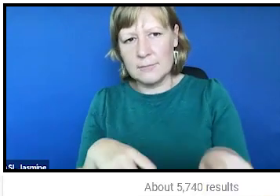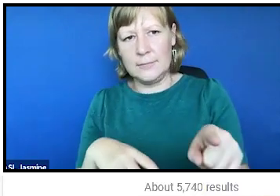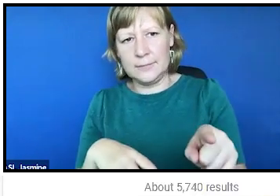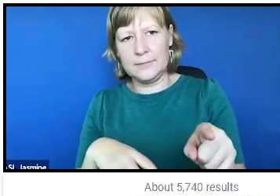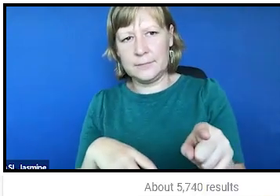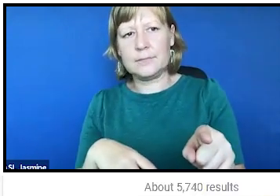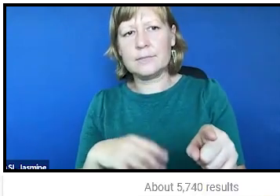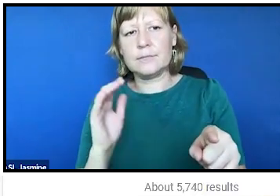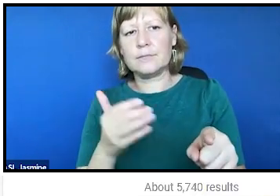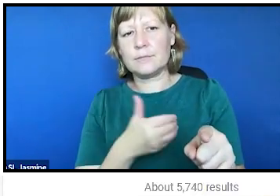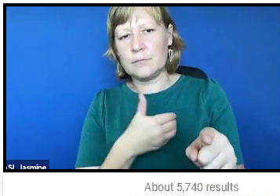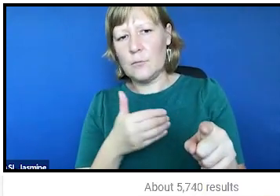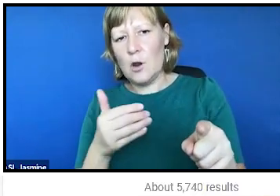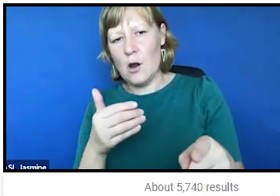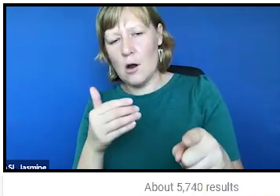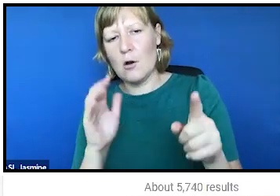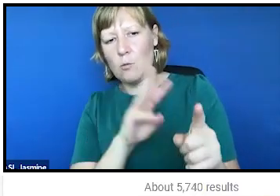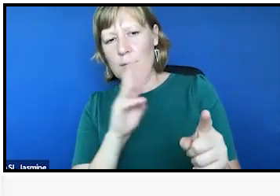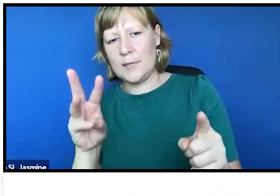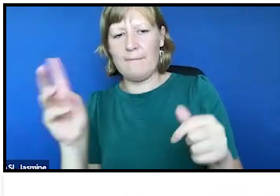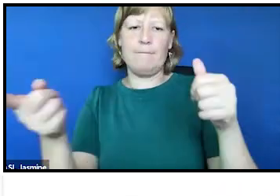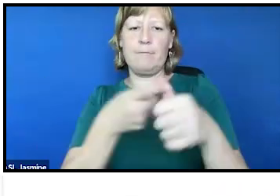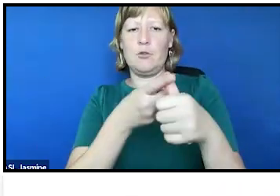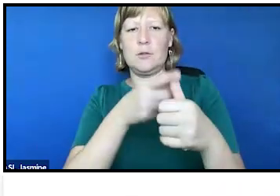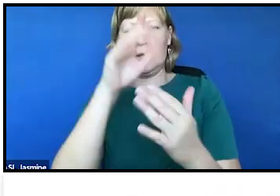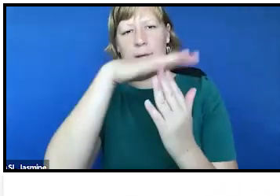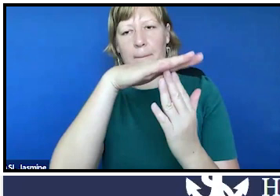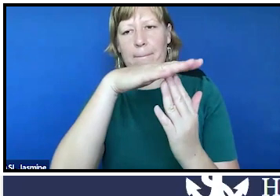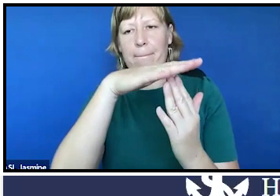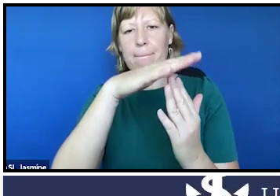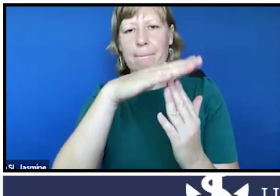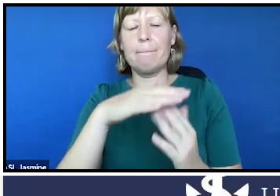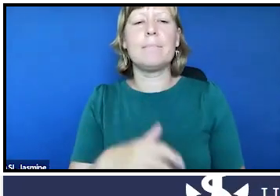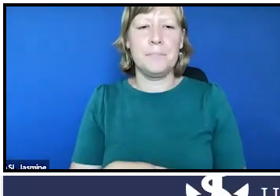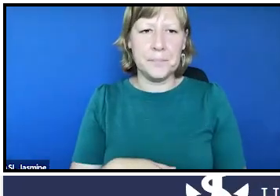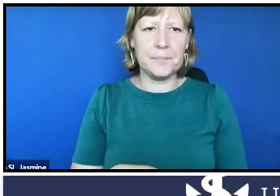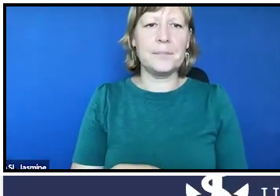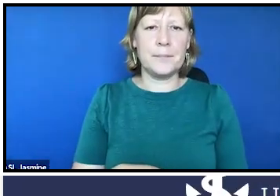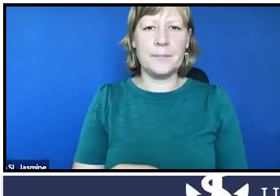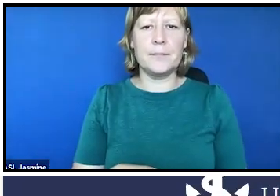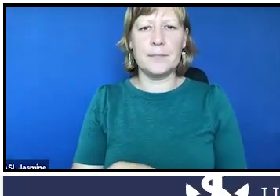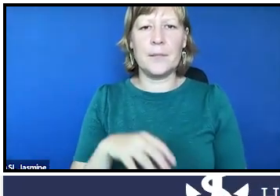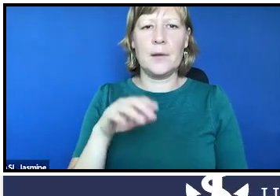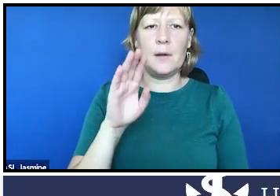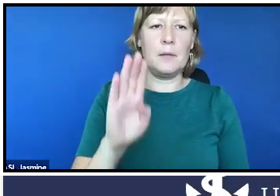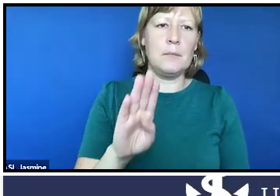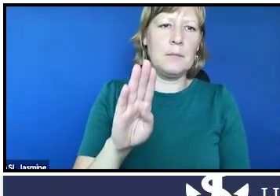and our search results will pop up. The first result is our website. If you wanted to go to our site directly, it's